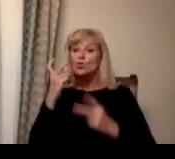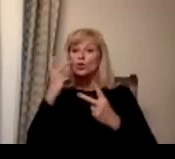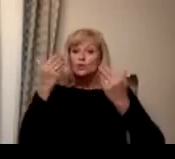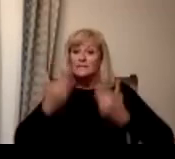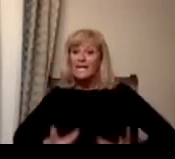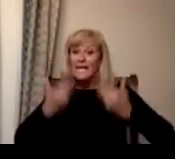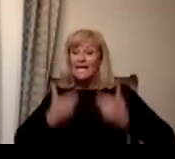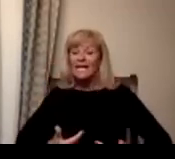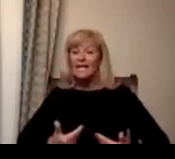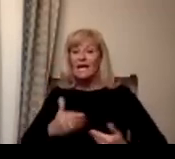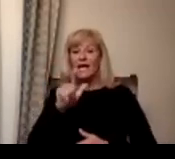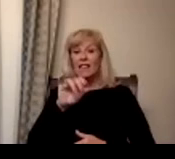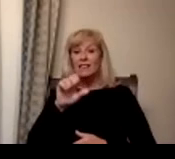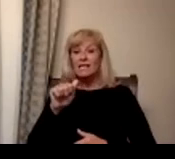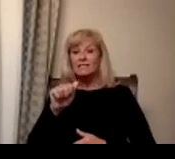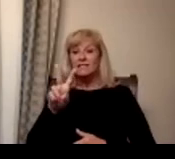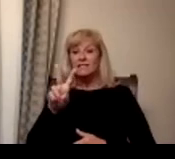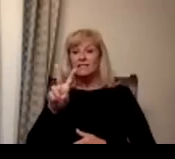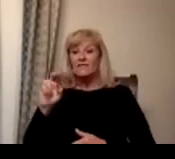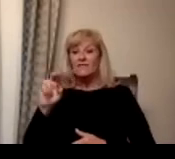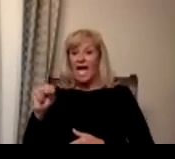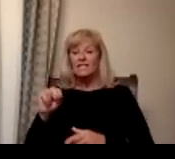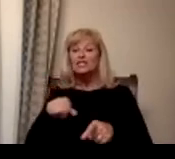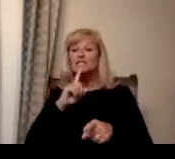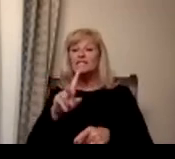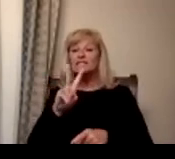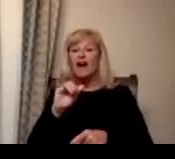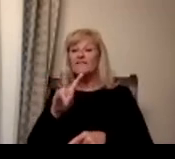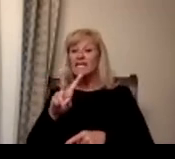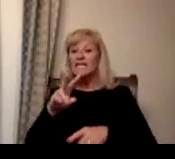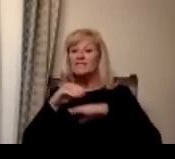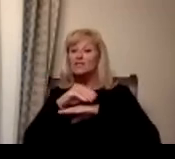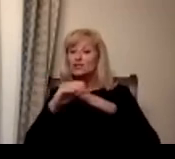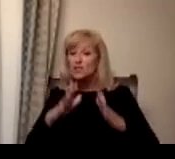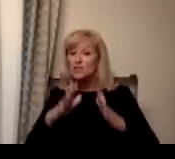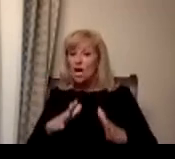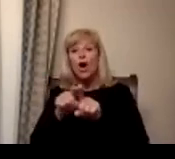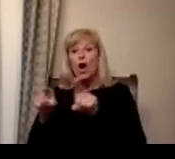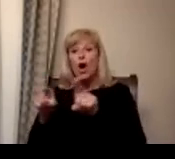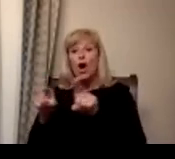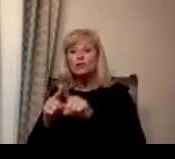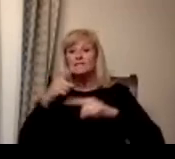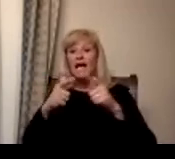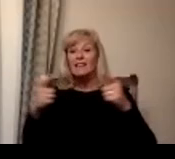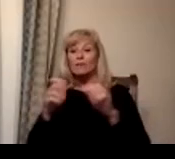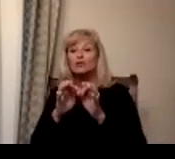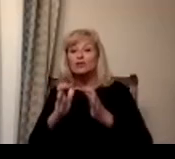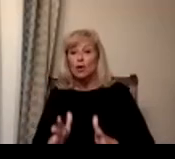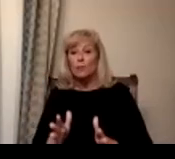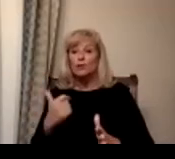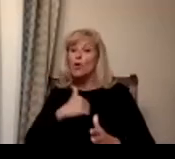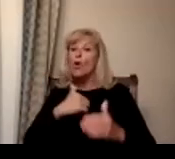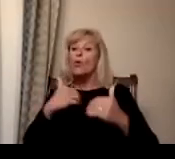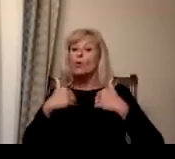Venn. She is a ViiV consultant, and she is also an interpreter. So we do have a fair number of